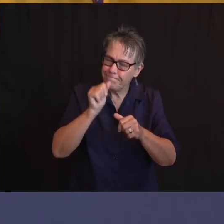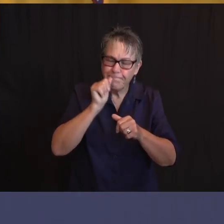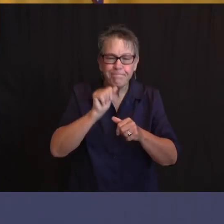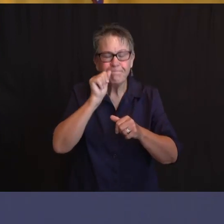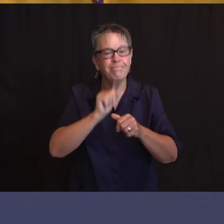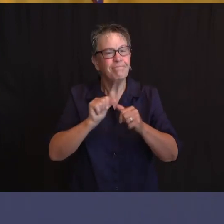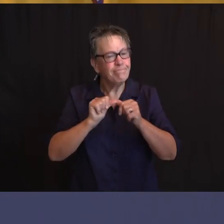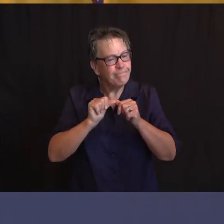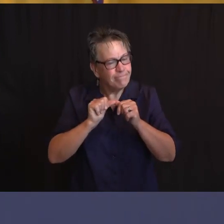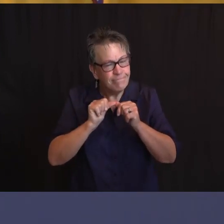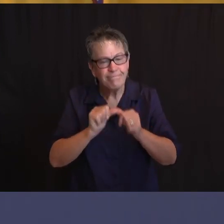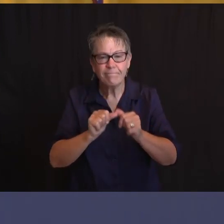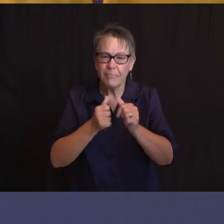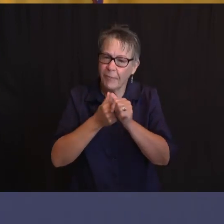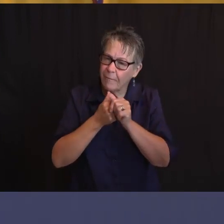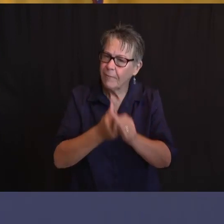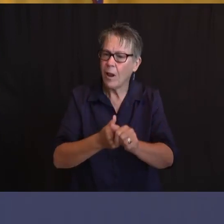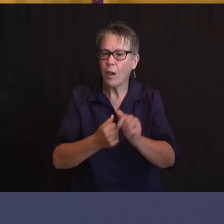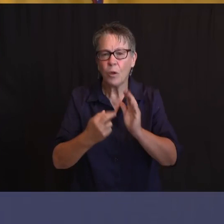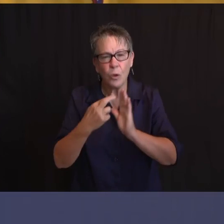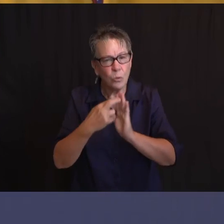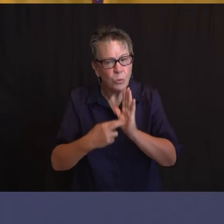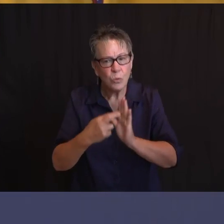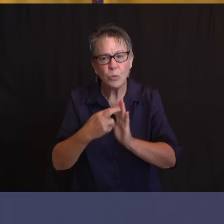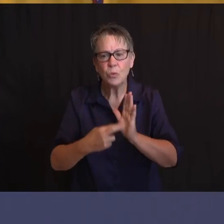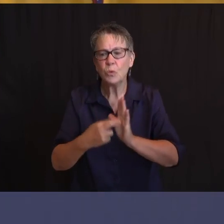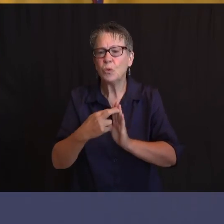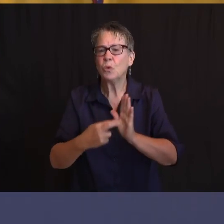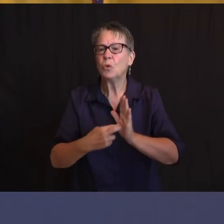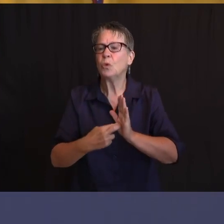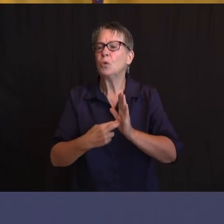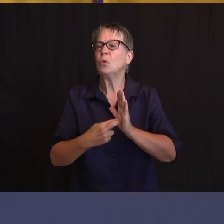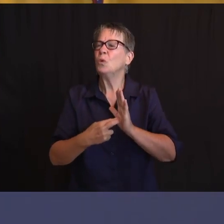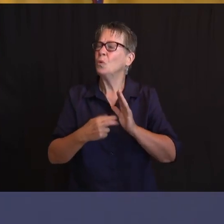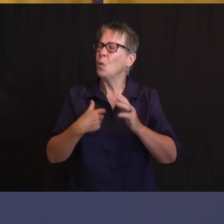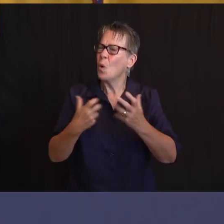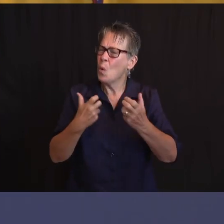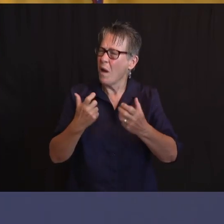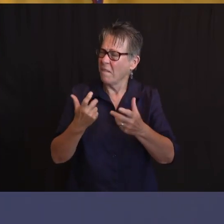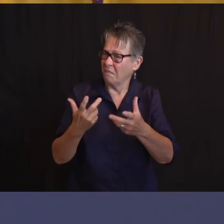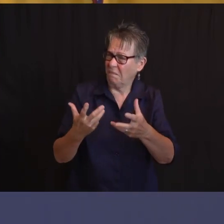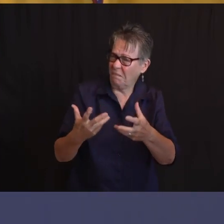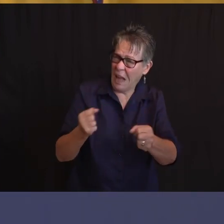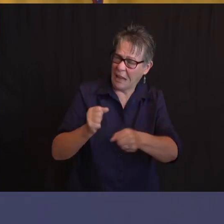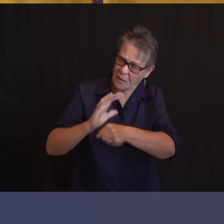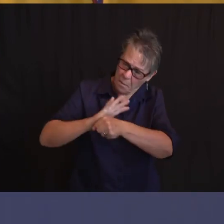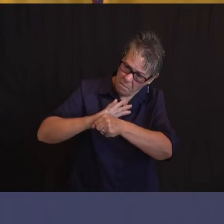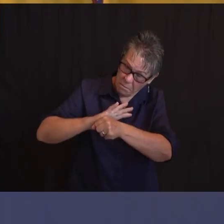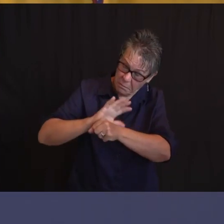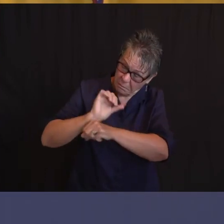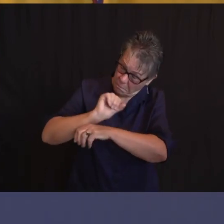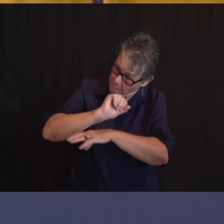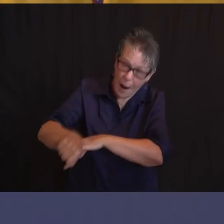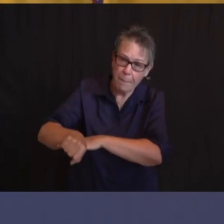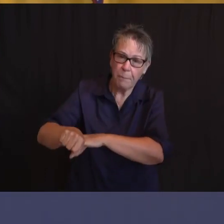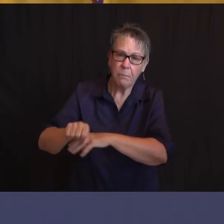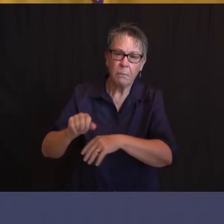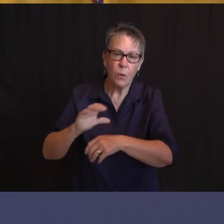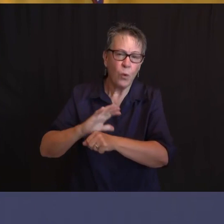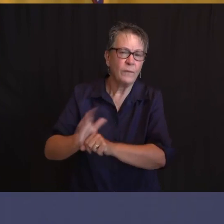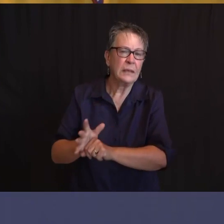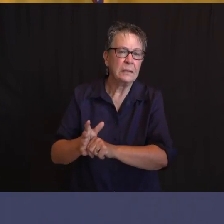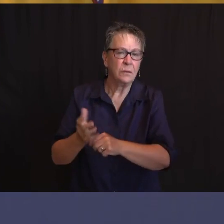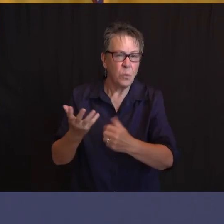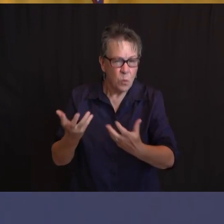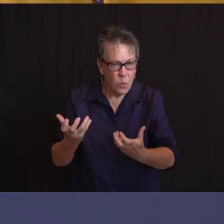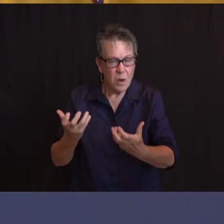more people alive than before. Matt, you want to add something? Just on Lakeside specifically, it's not an intimidation tactic. The